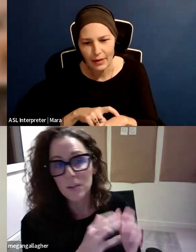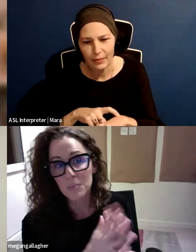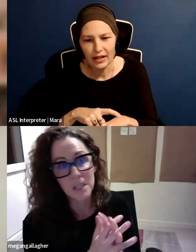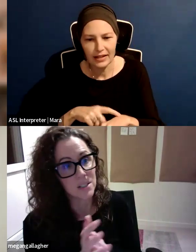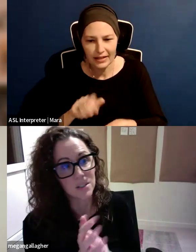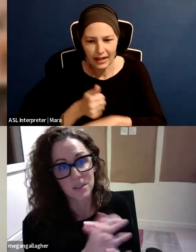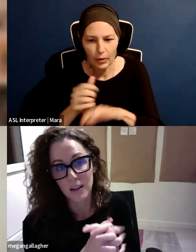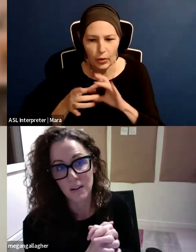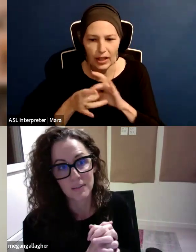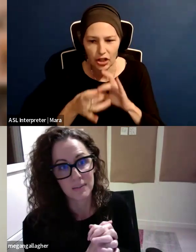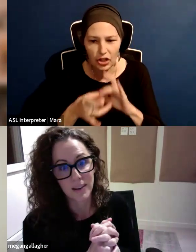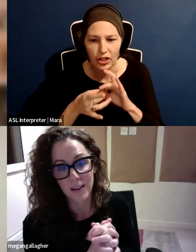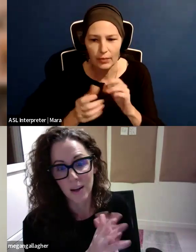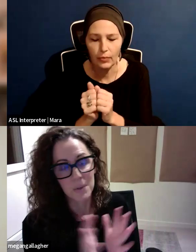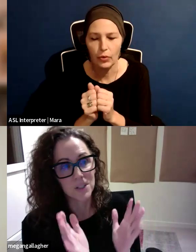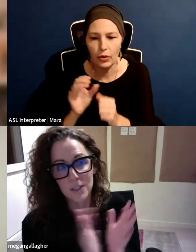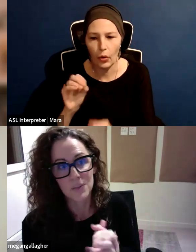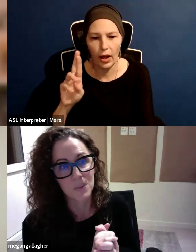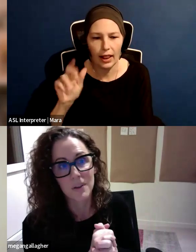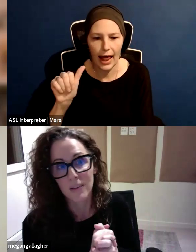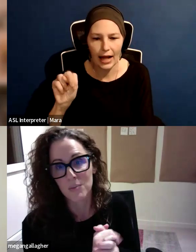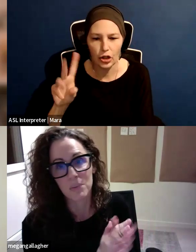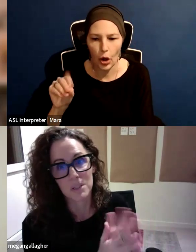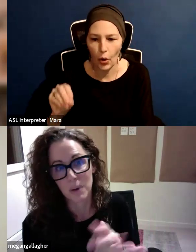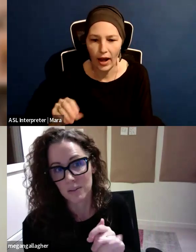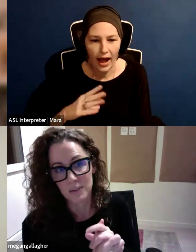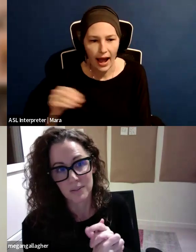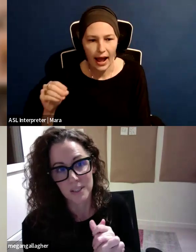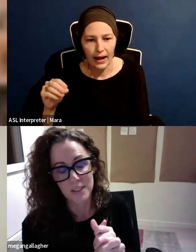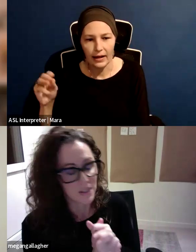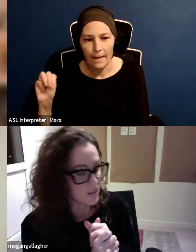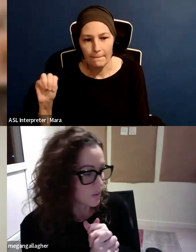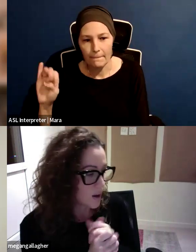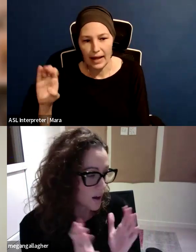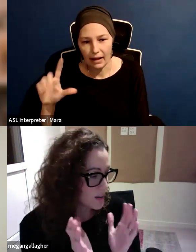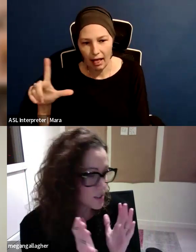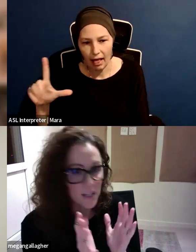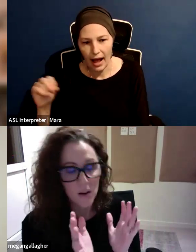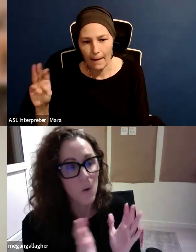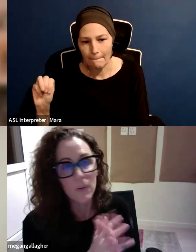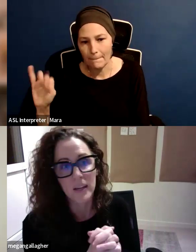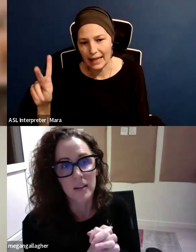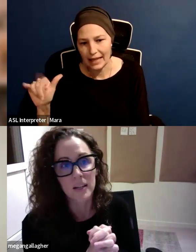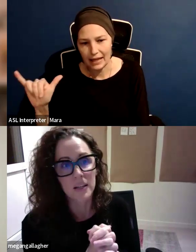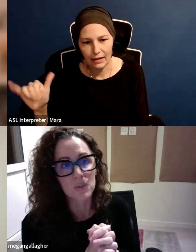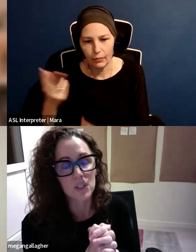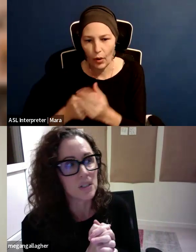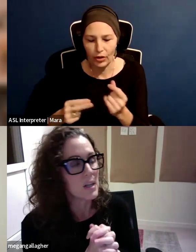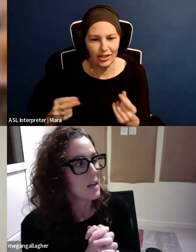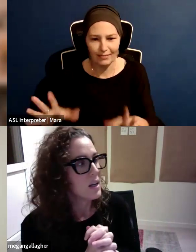And Michael and Minky just took that on. I mean, just with nothing but big smiles on their faces. So just that whole thing,